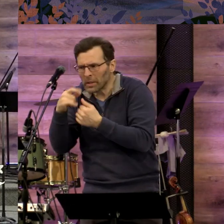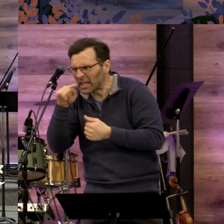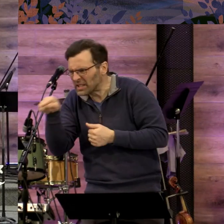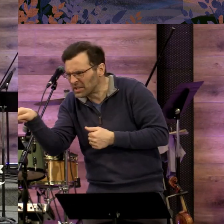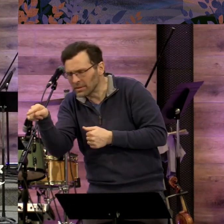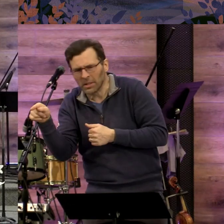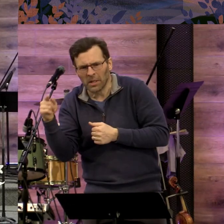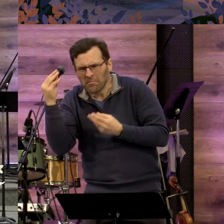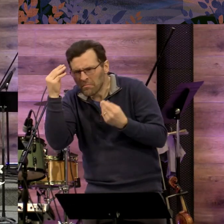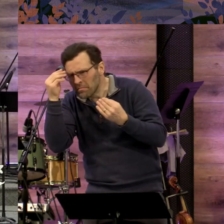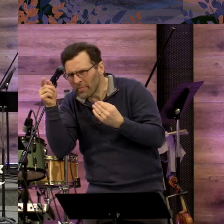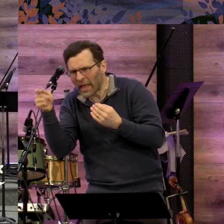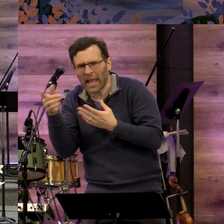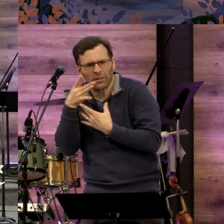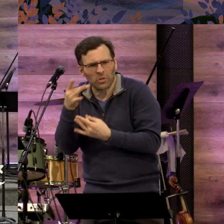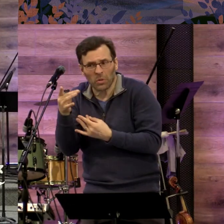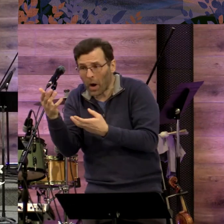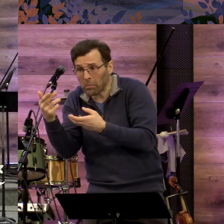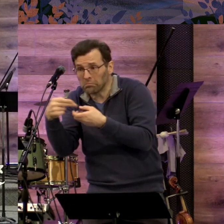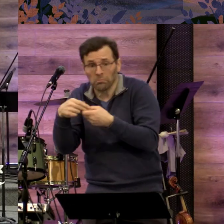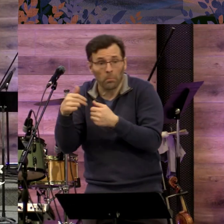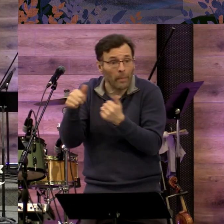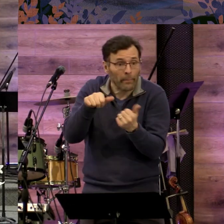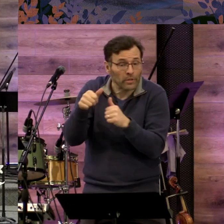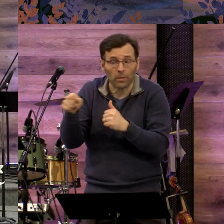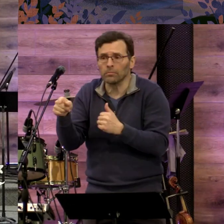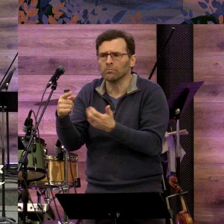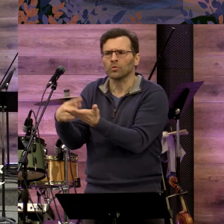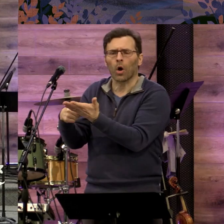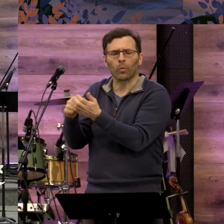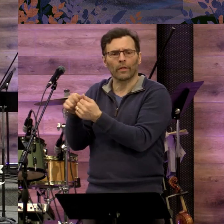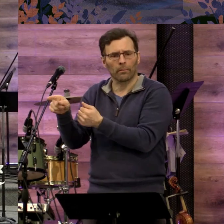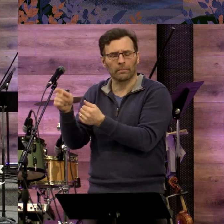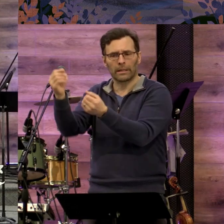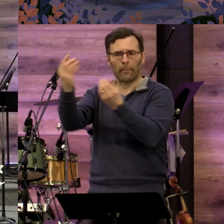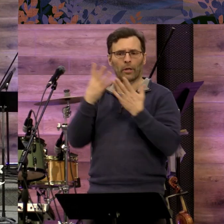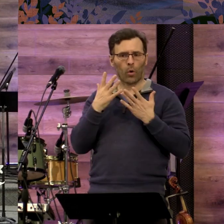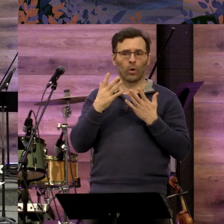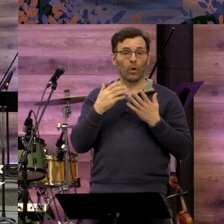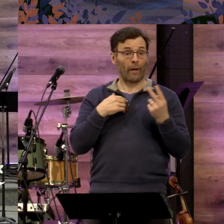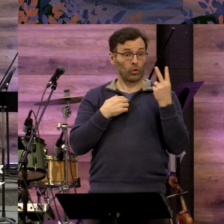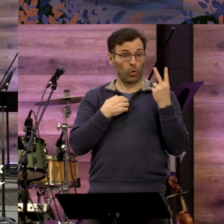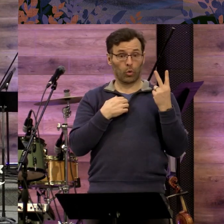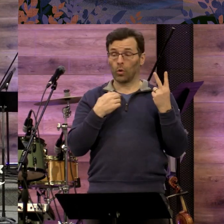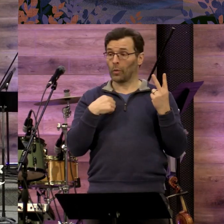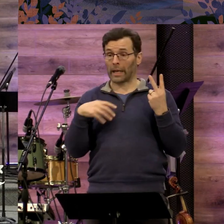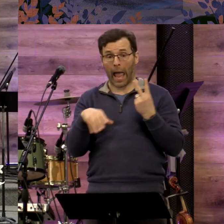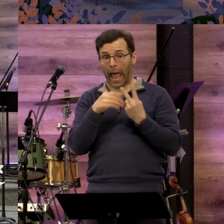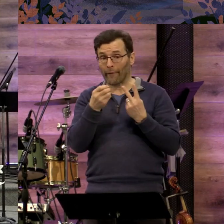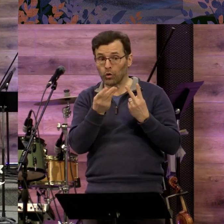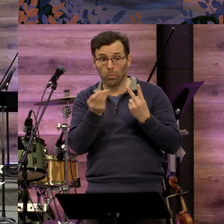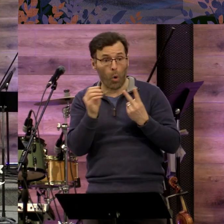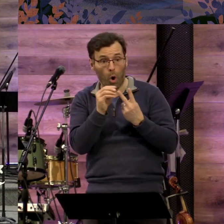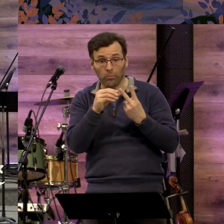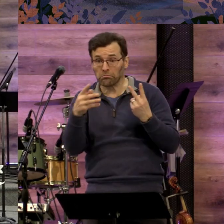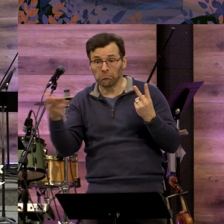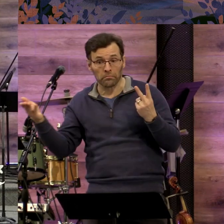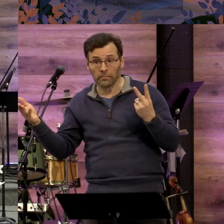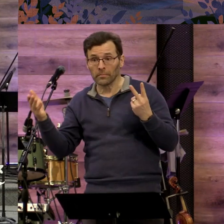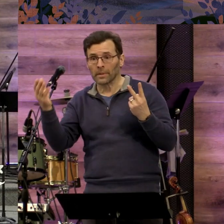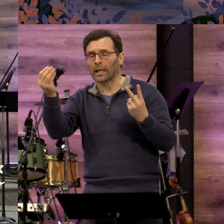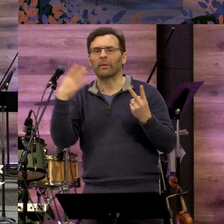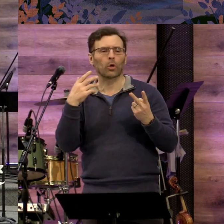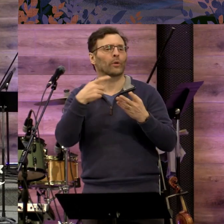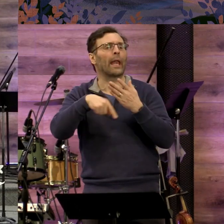that might be something they'd be interested in, why don't you talk with them and then let me know. But we've already got two, so we can have a few more if we want. Just let me